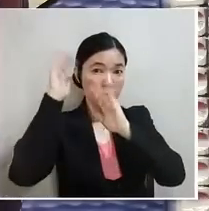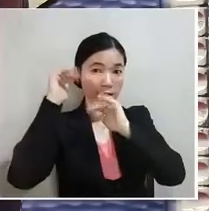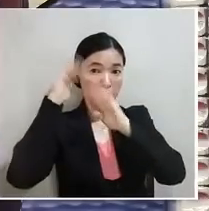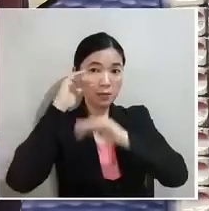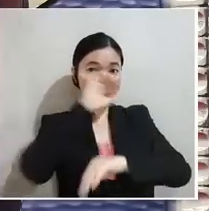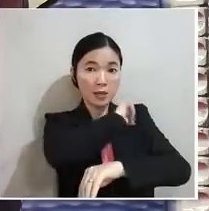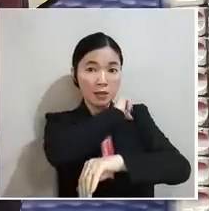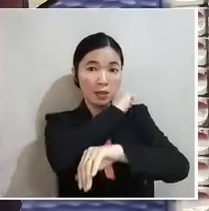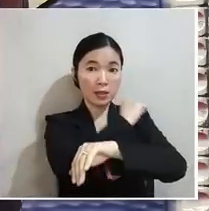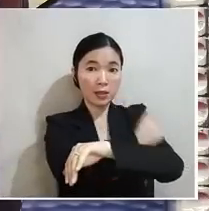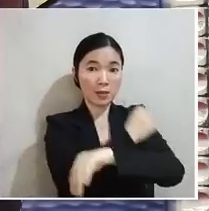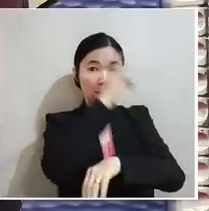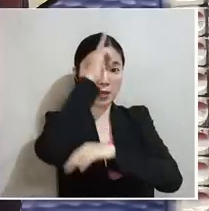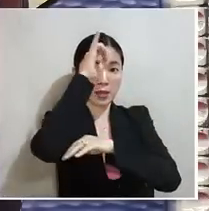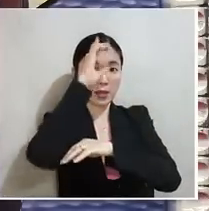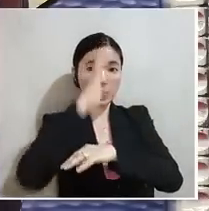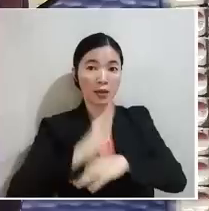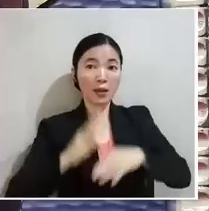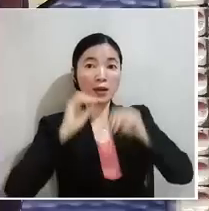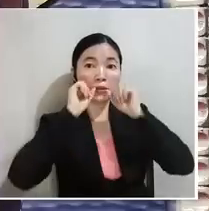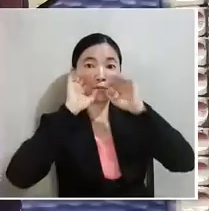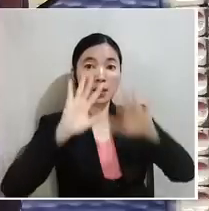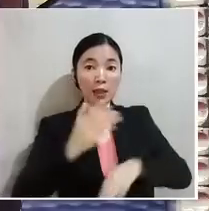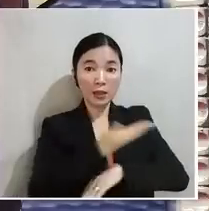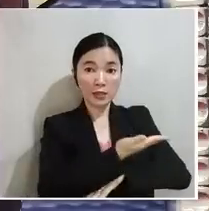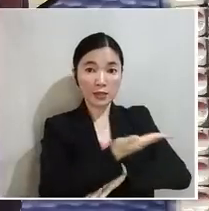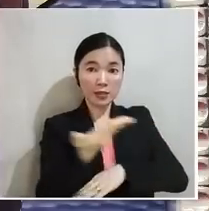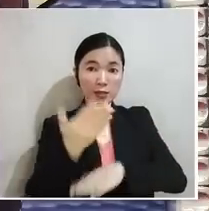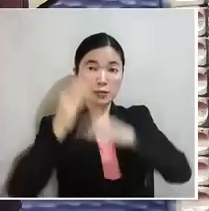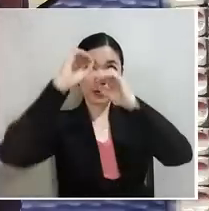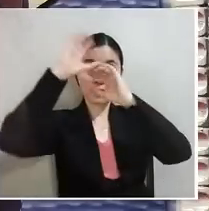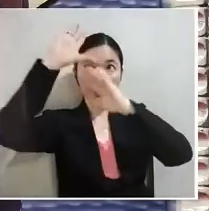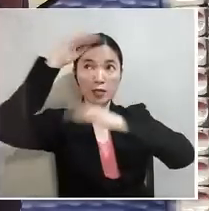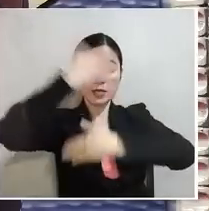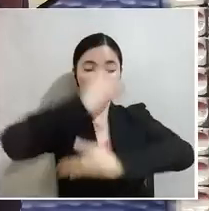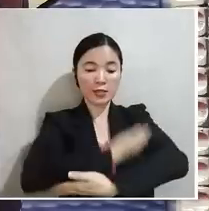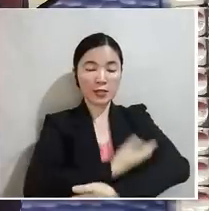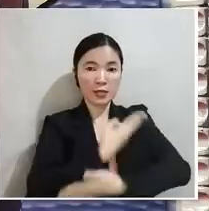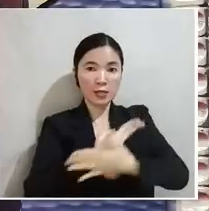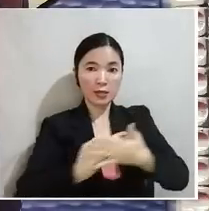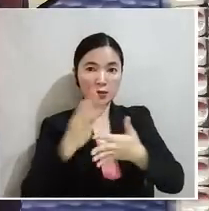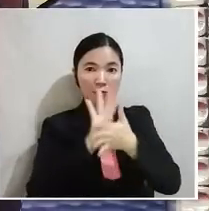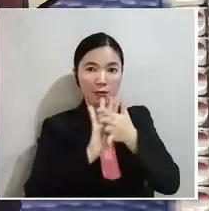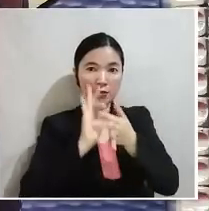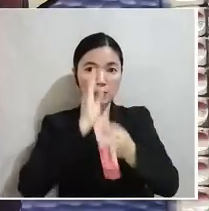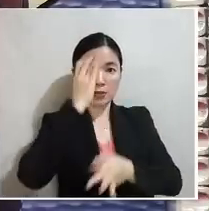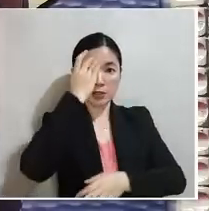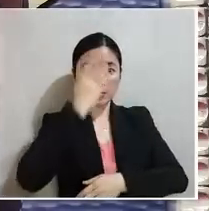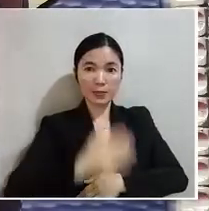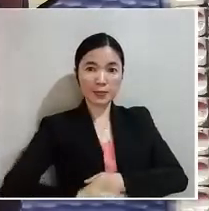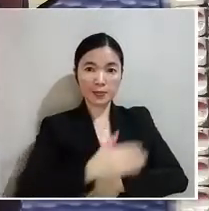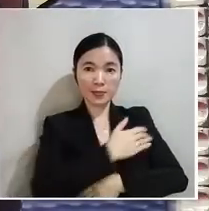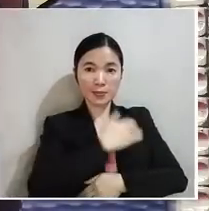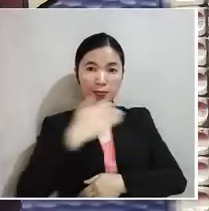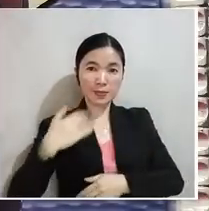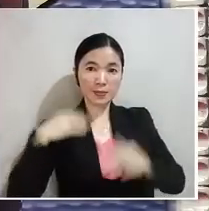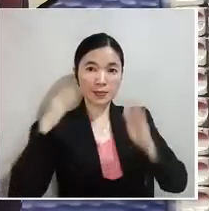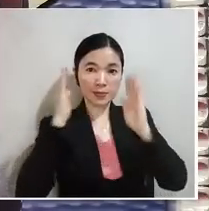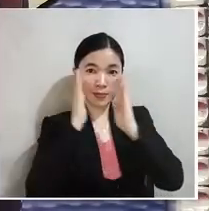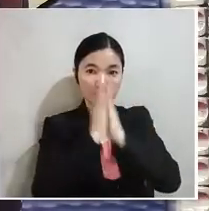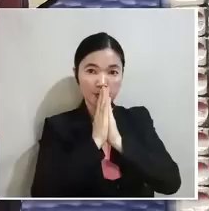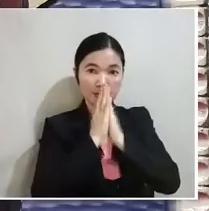God bless you, the Father, and the Son, and the Holy Spirit. Amen. Go in